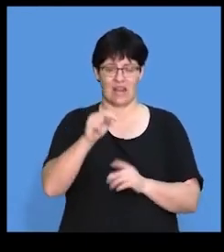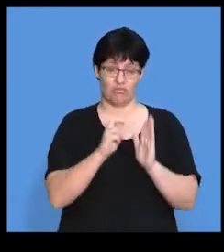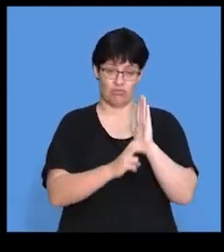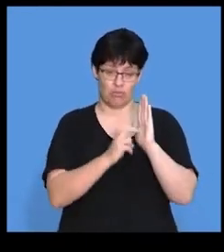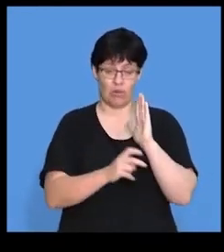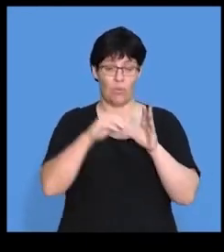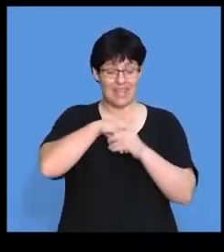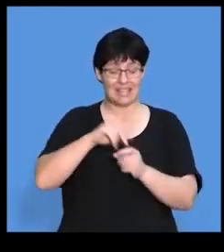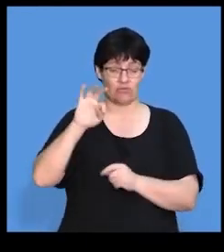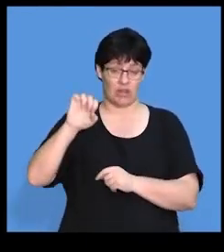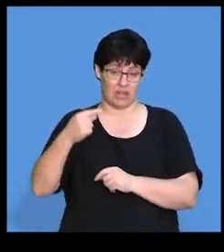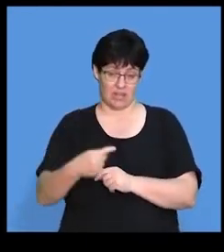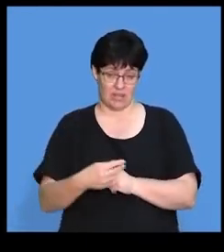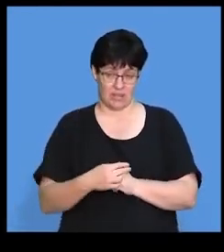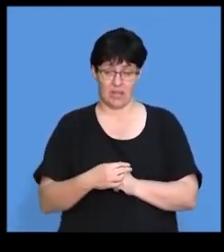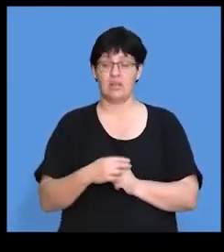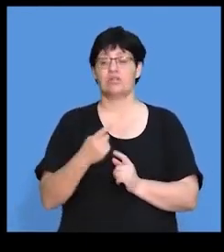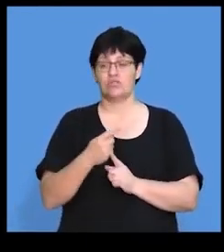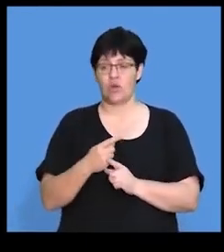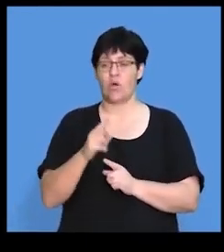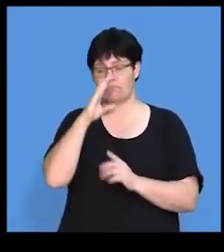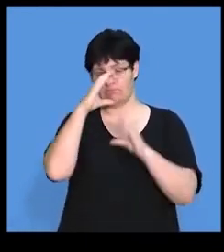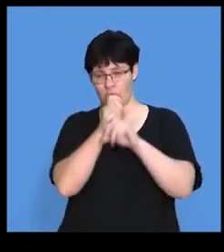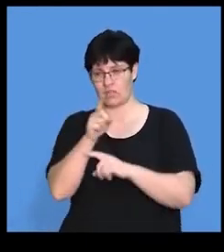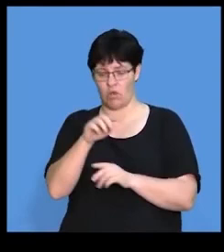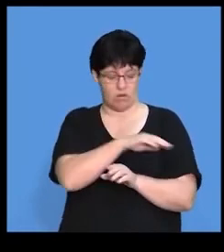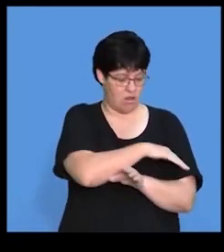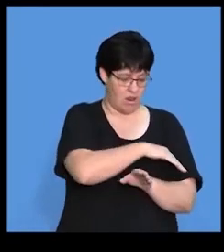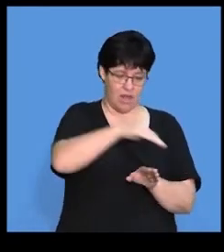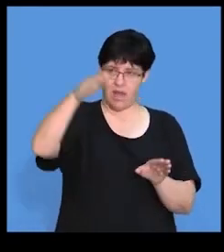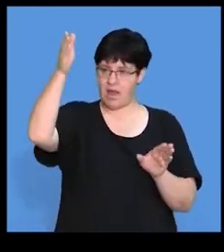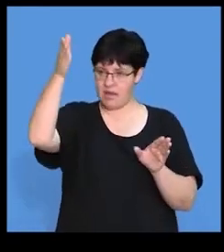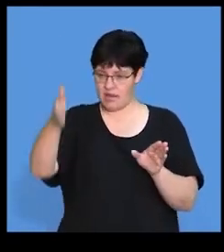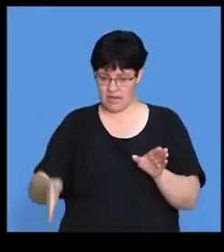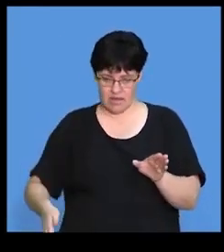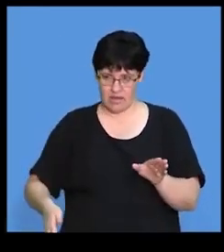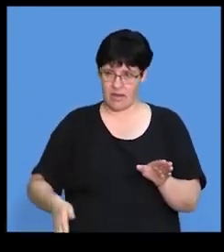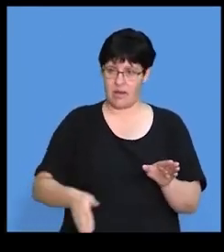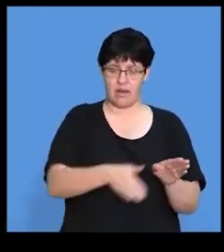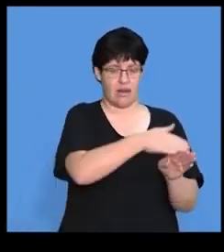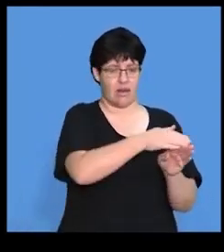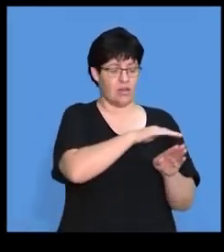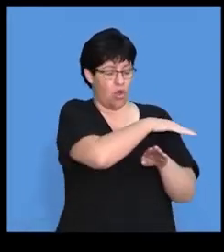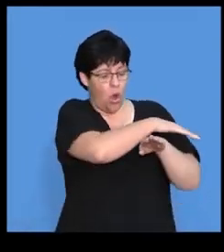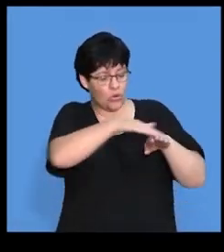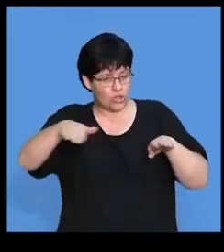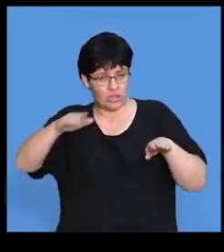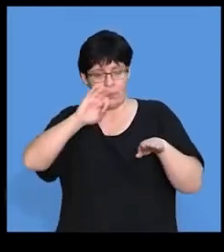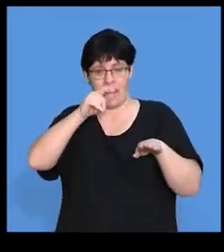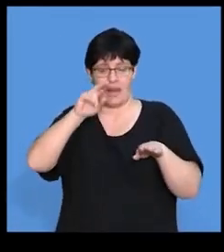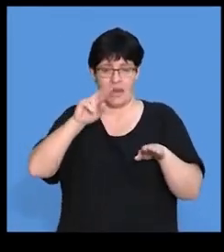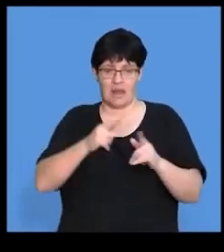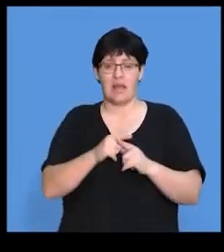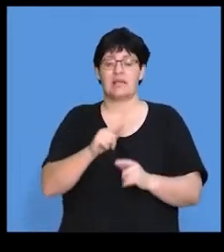sine rule in trig. Okay, so we're going to focus our attention on this triangle over here, which is on the